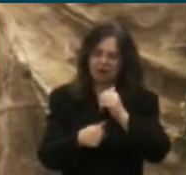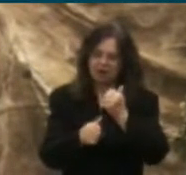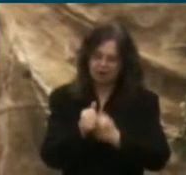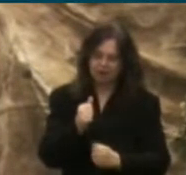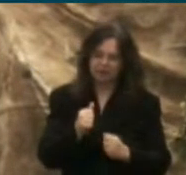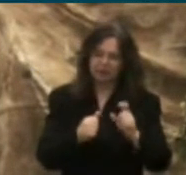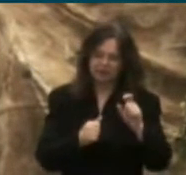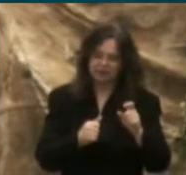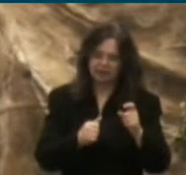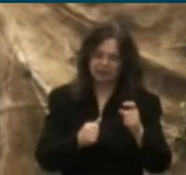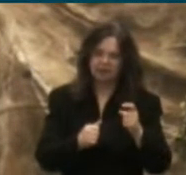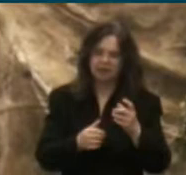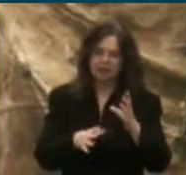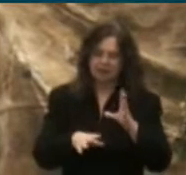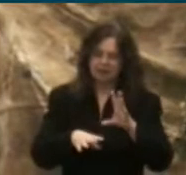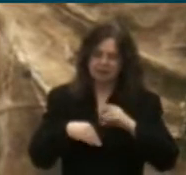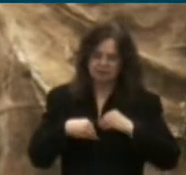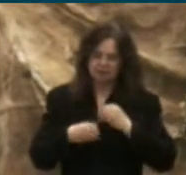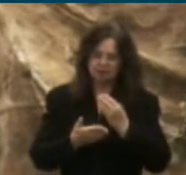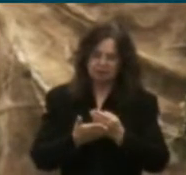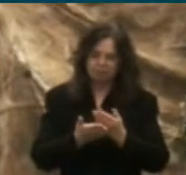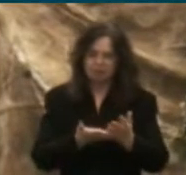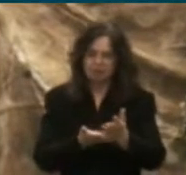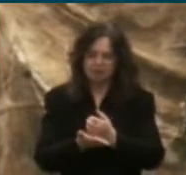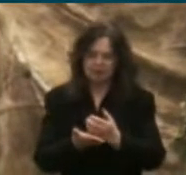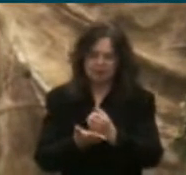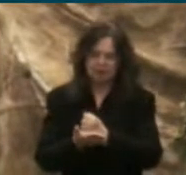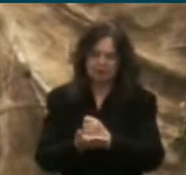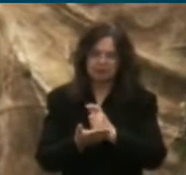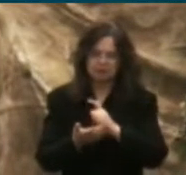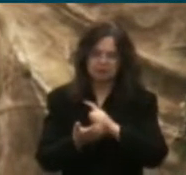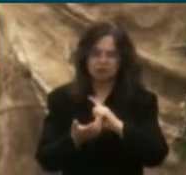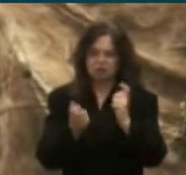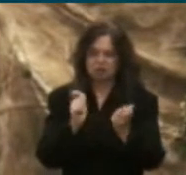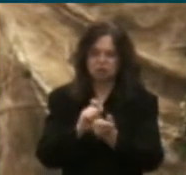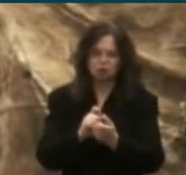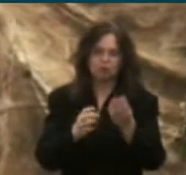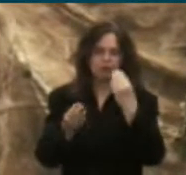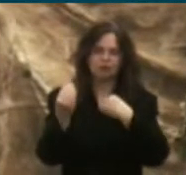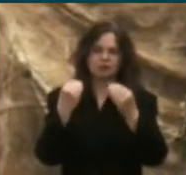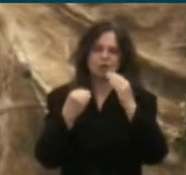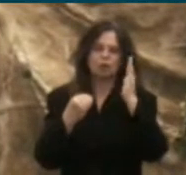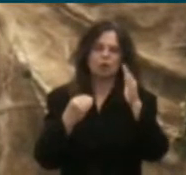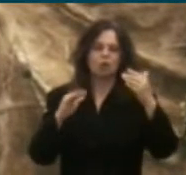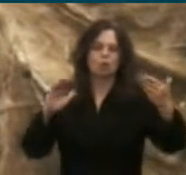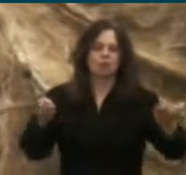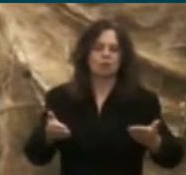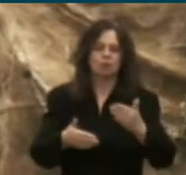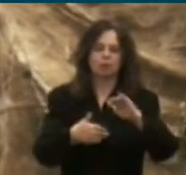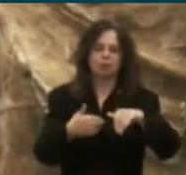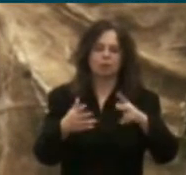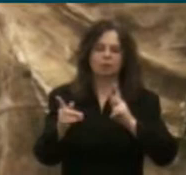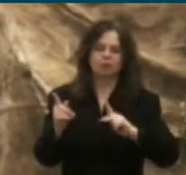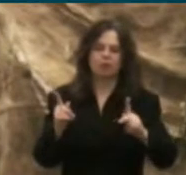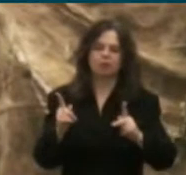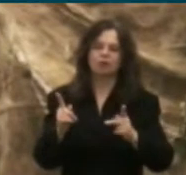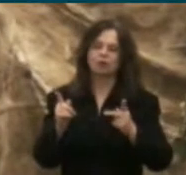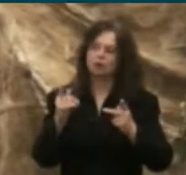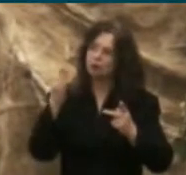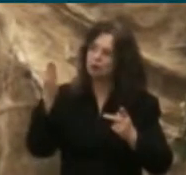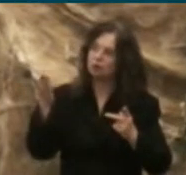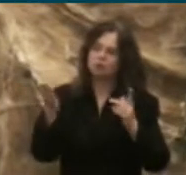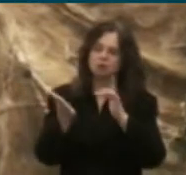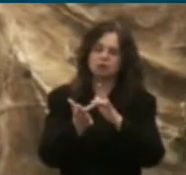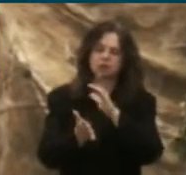our gifts of money, imagination, and labor, and transform them into a feast that welcomes all in Jesus Christ,